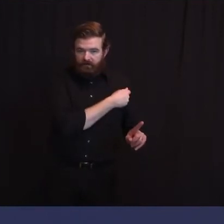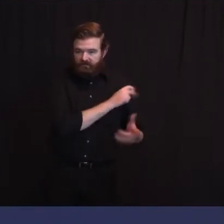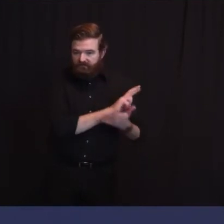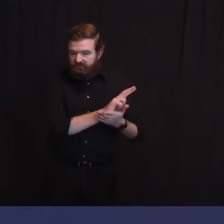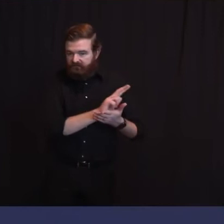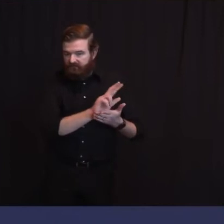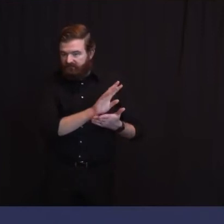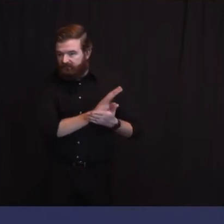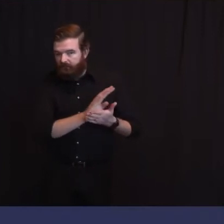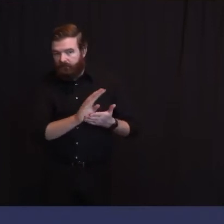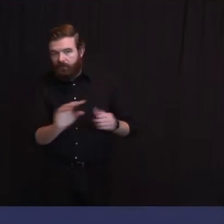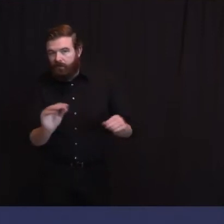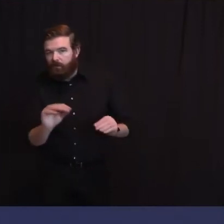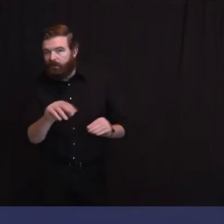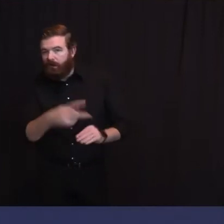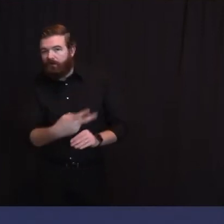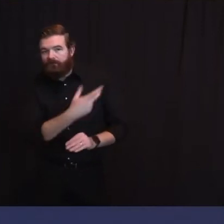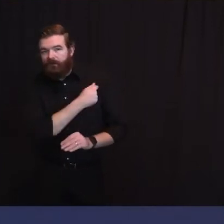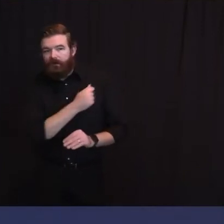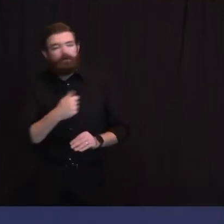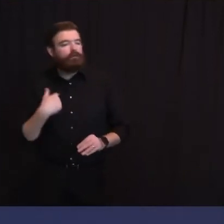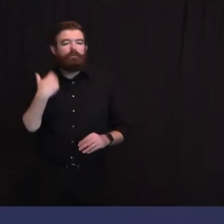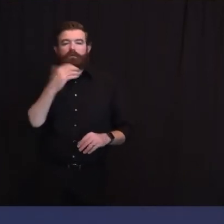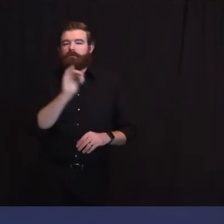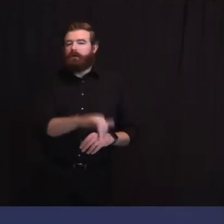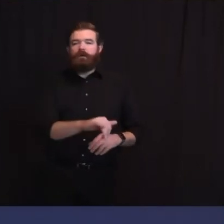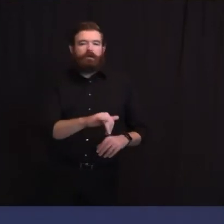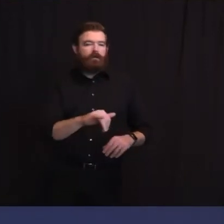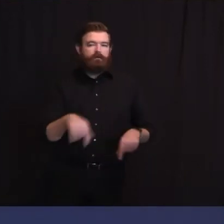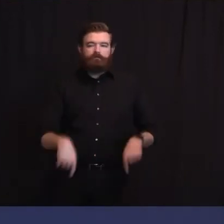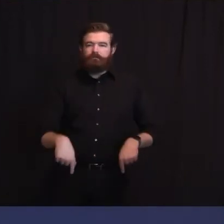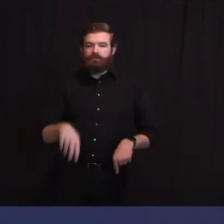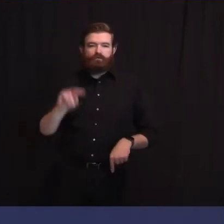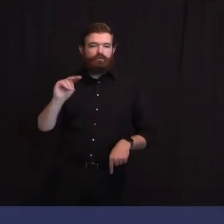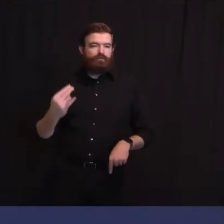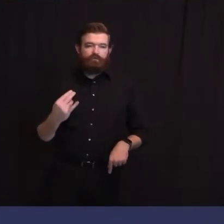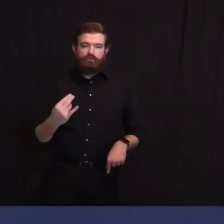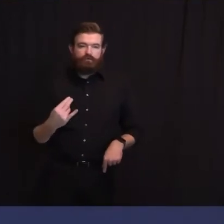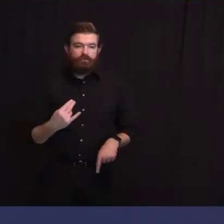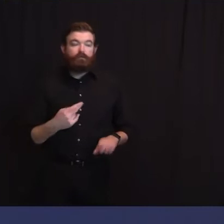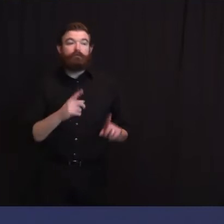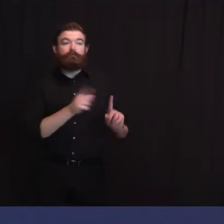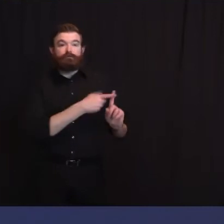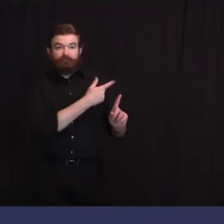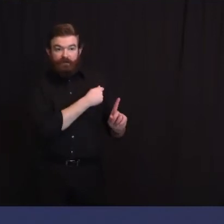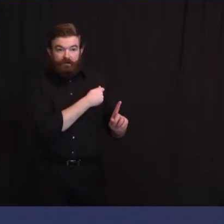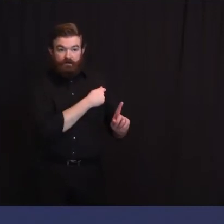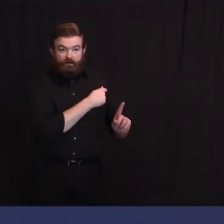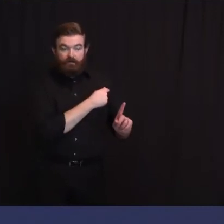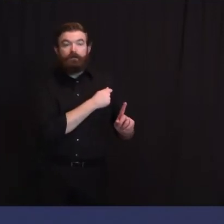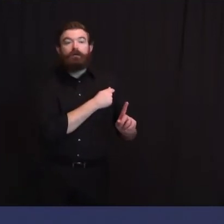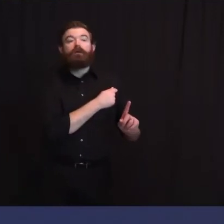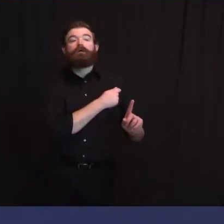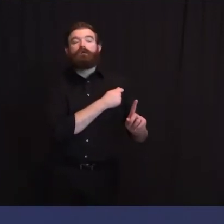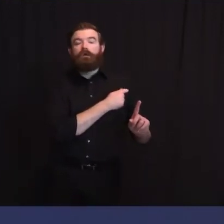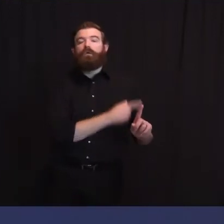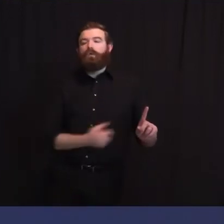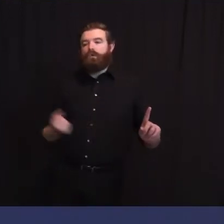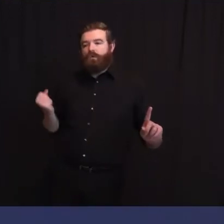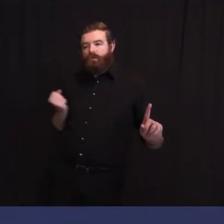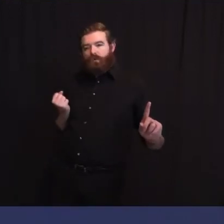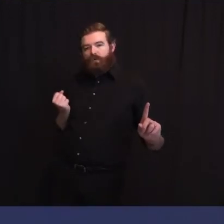I've got two of those at home, and I know they've got each of the schools have their,